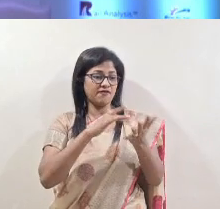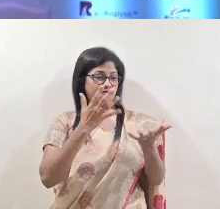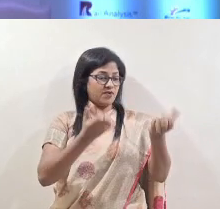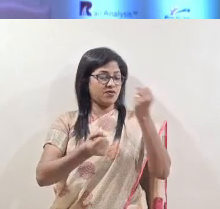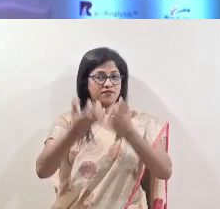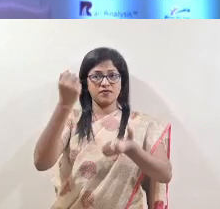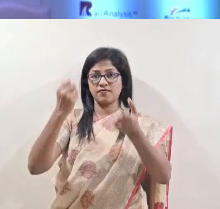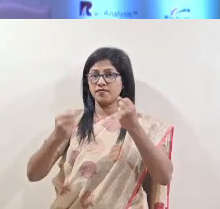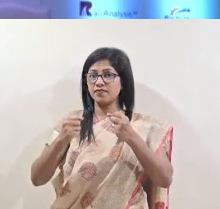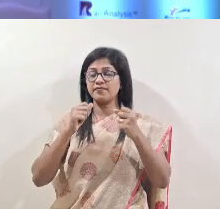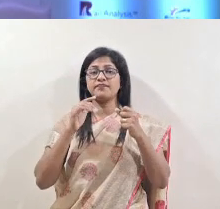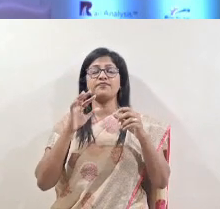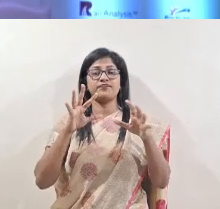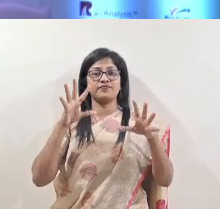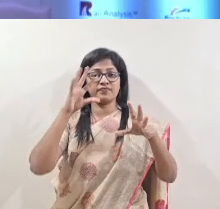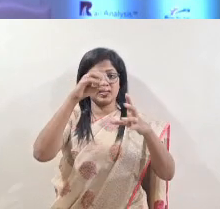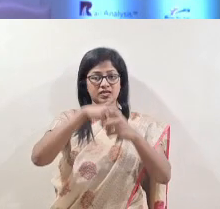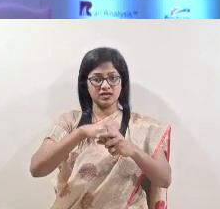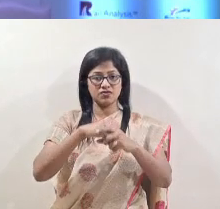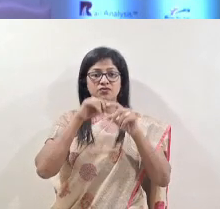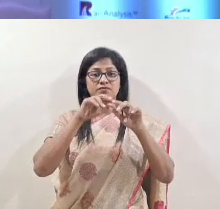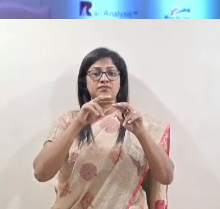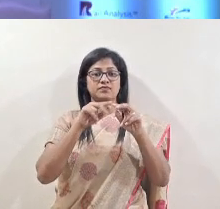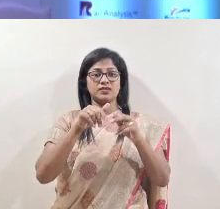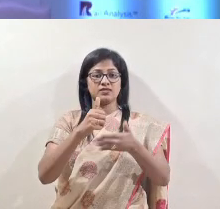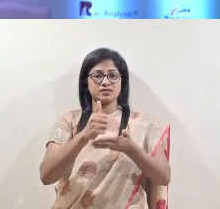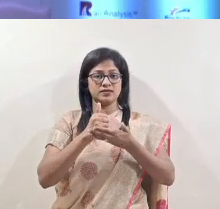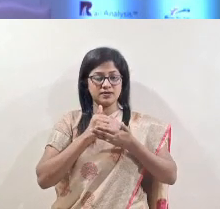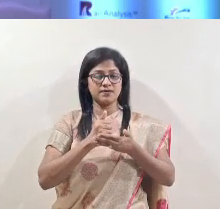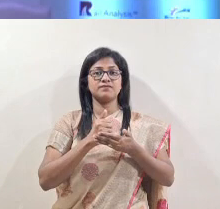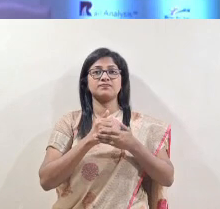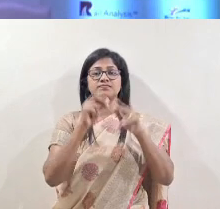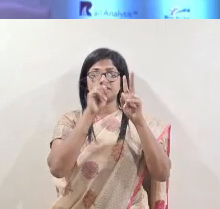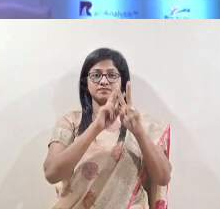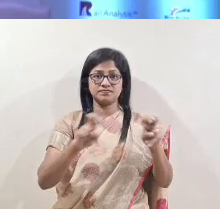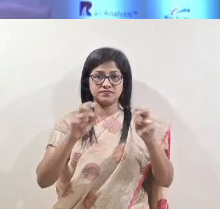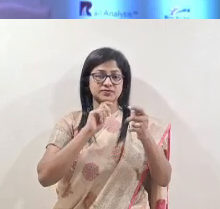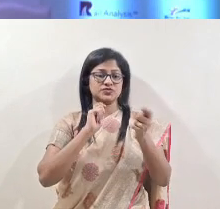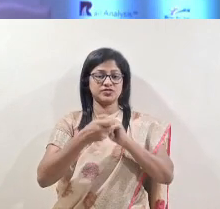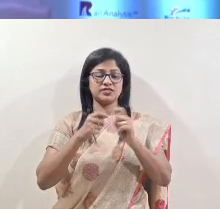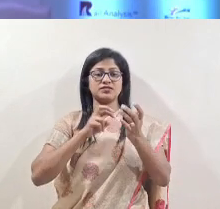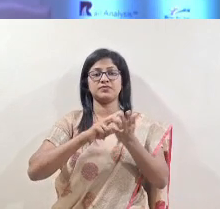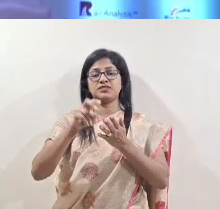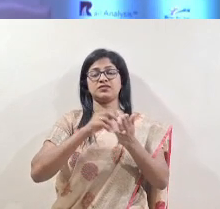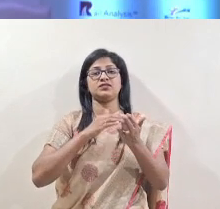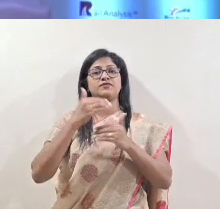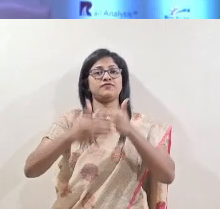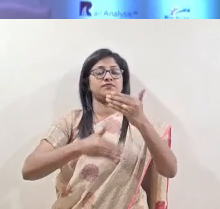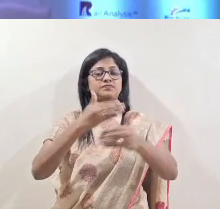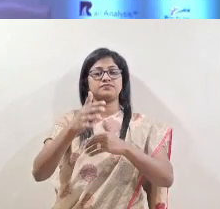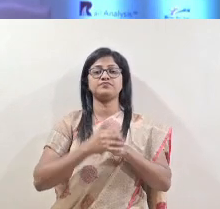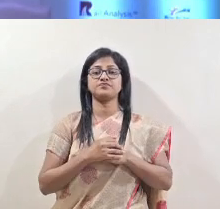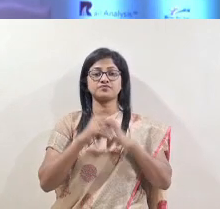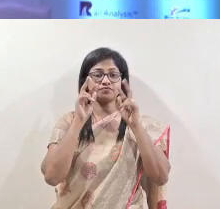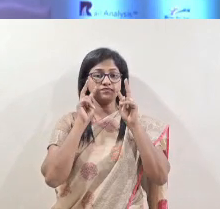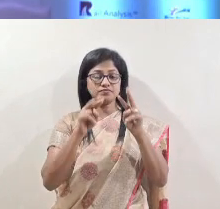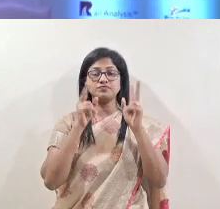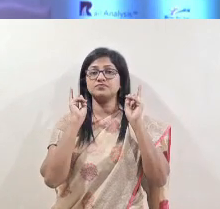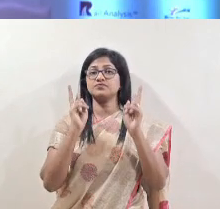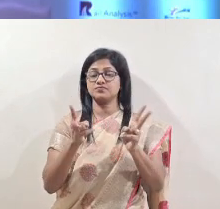include that can help us study the changes in pedestrian flow. So as we can see, the